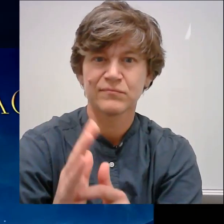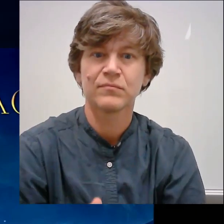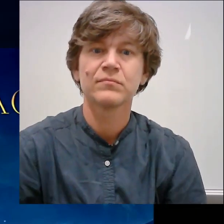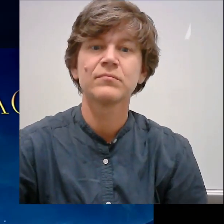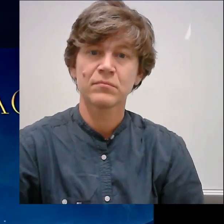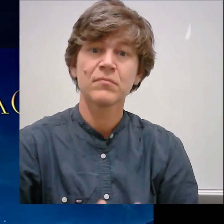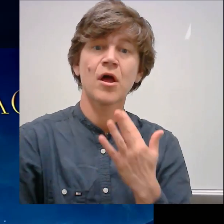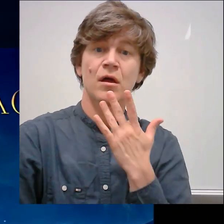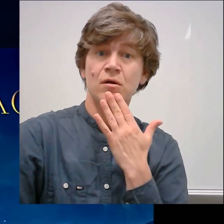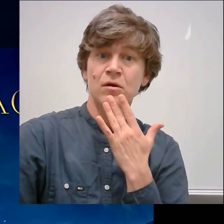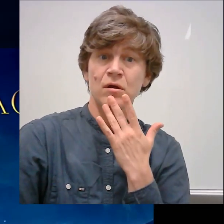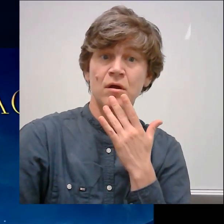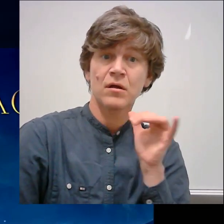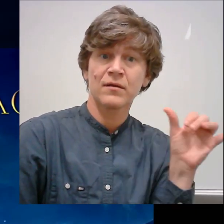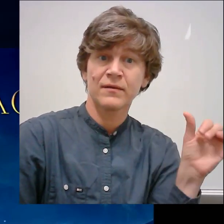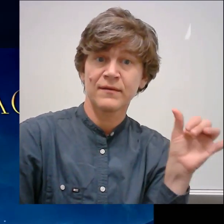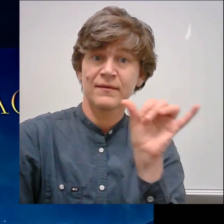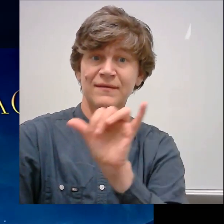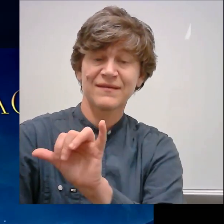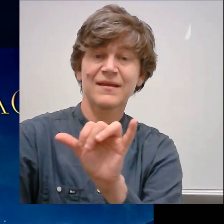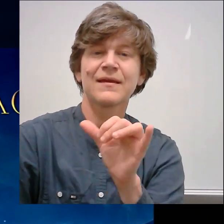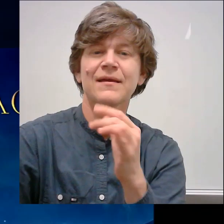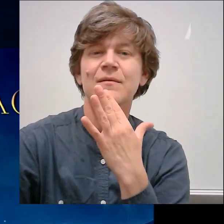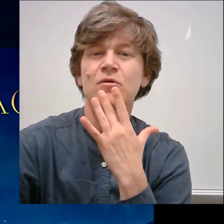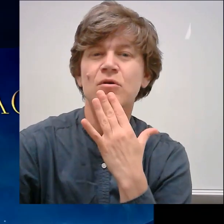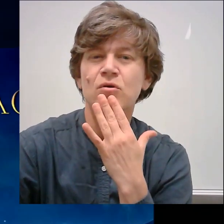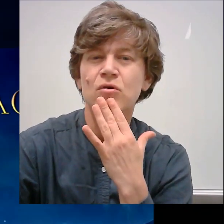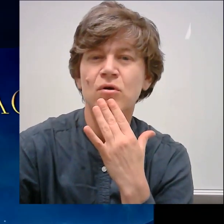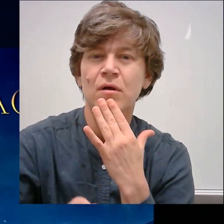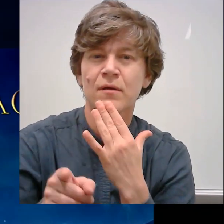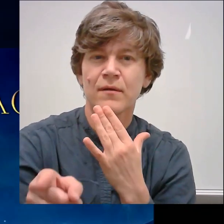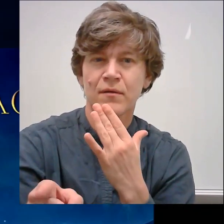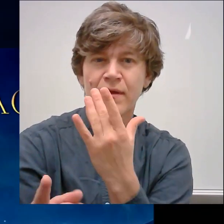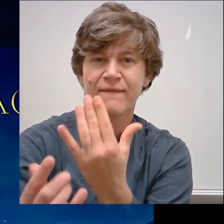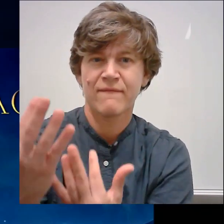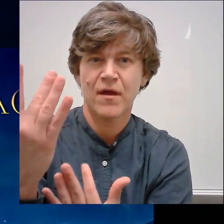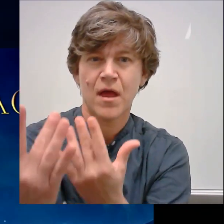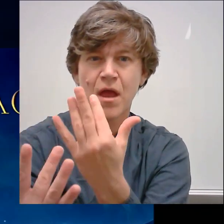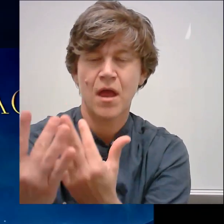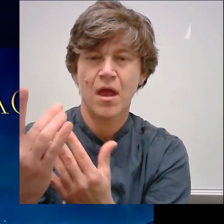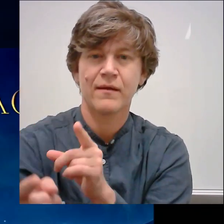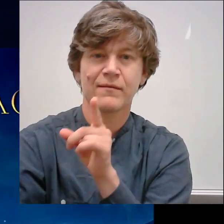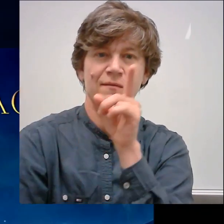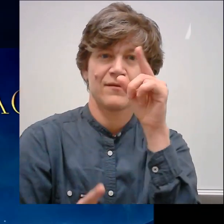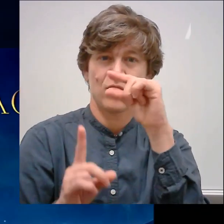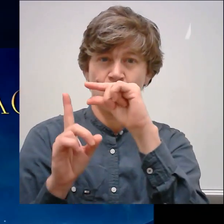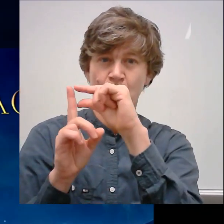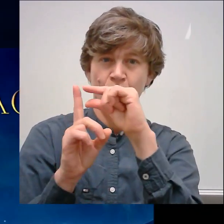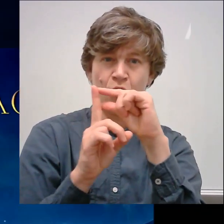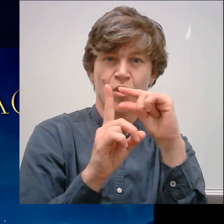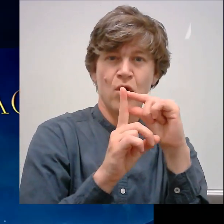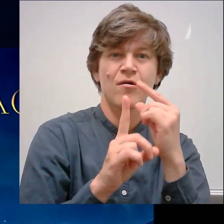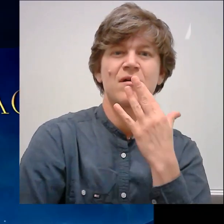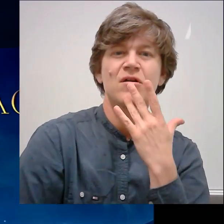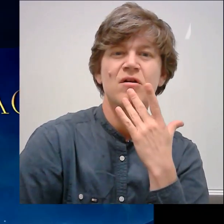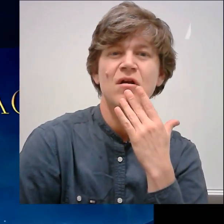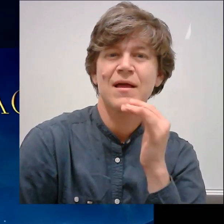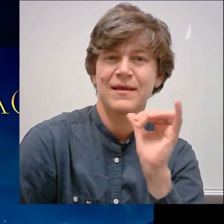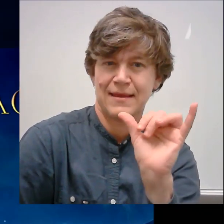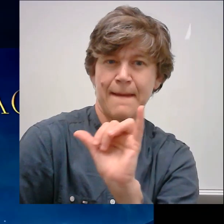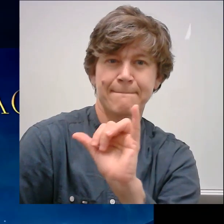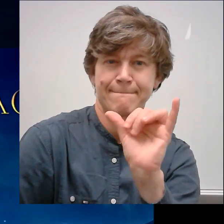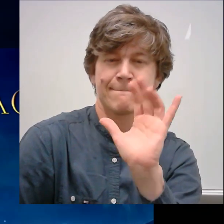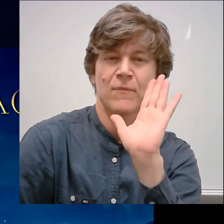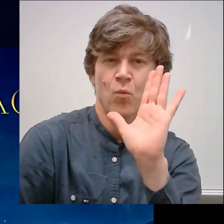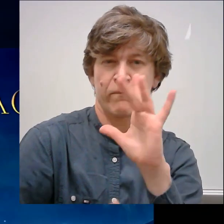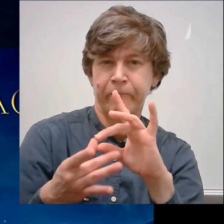that the color is a similar hue to the type above it, so that the eye will link the content intuitively. The viewer is then led to